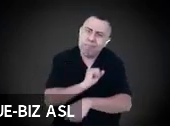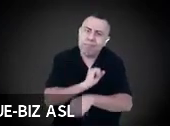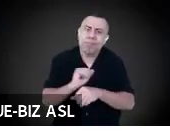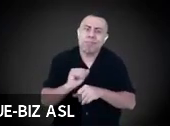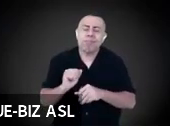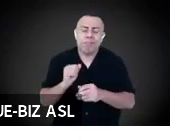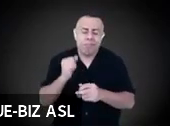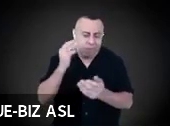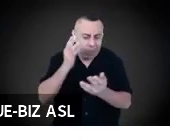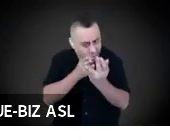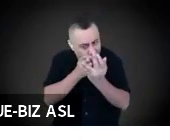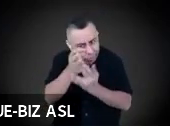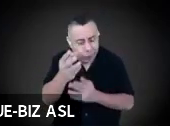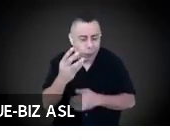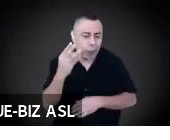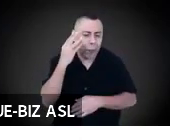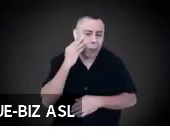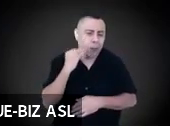have these discussions